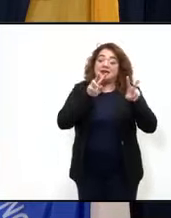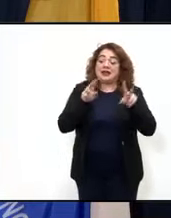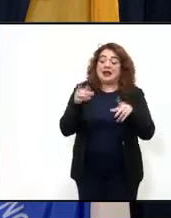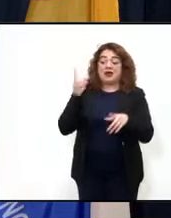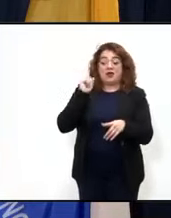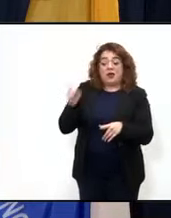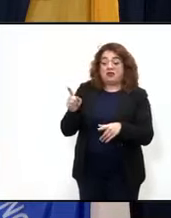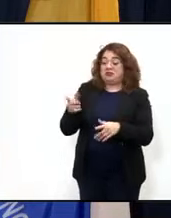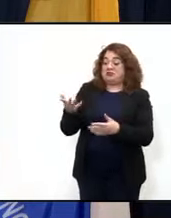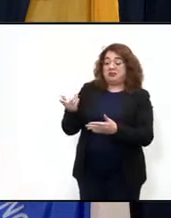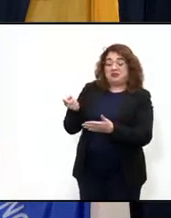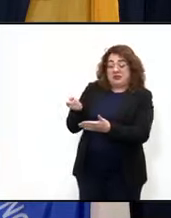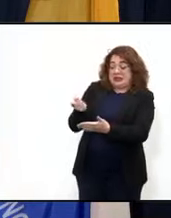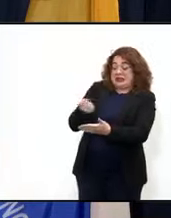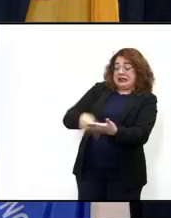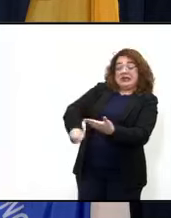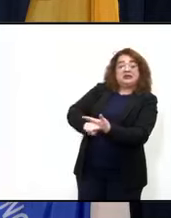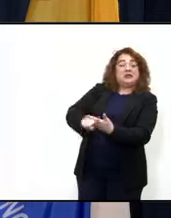week